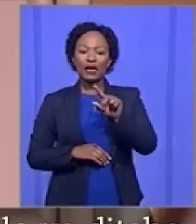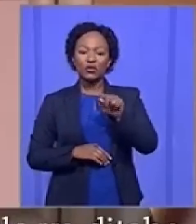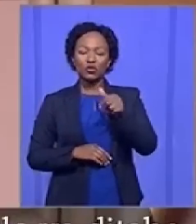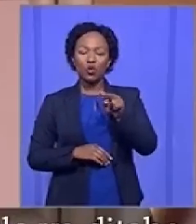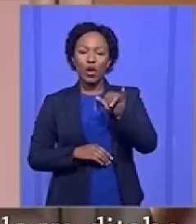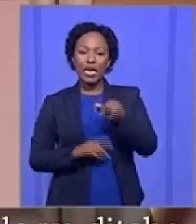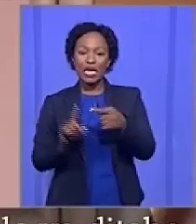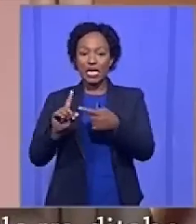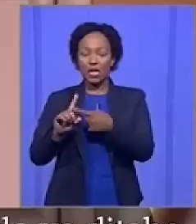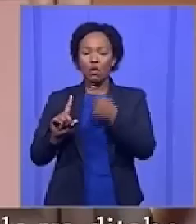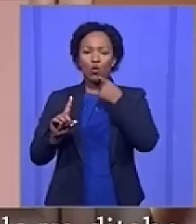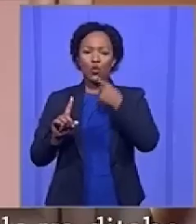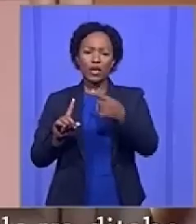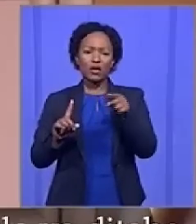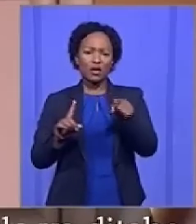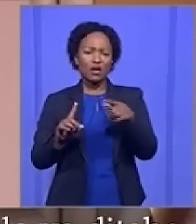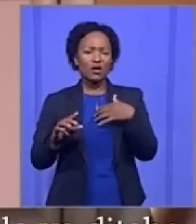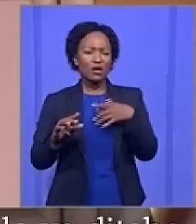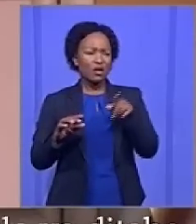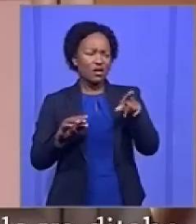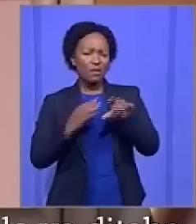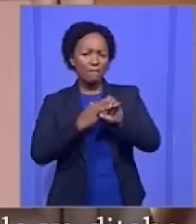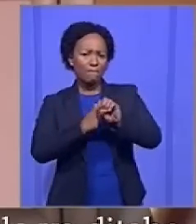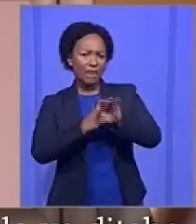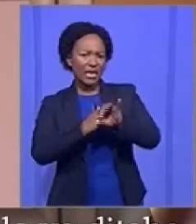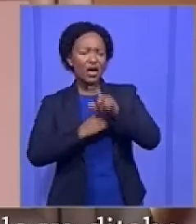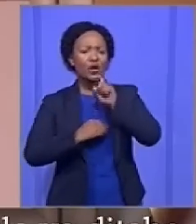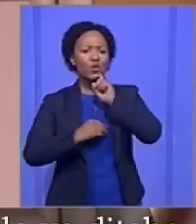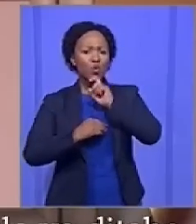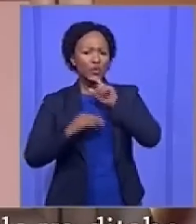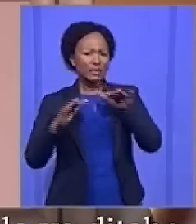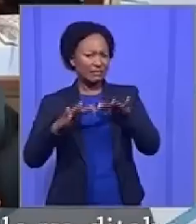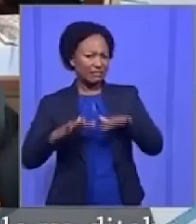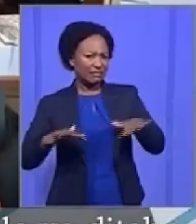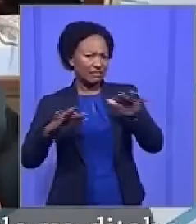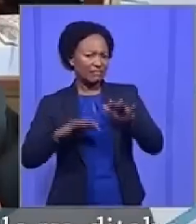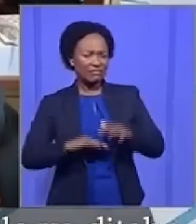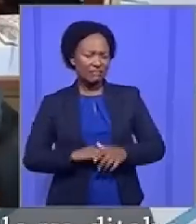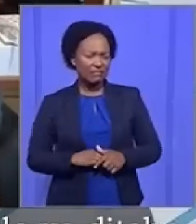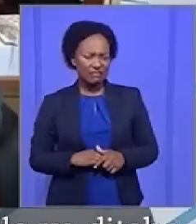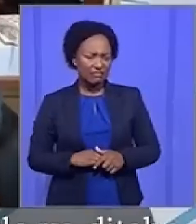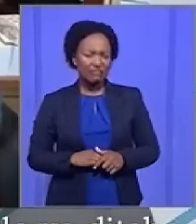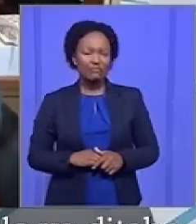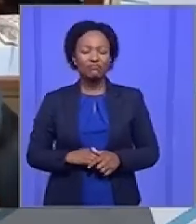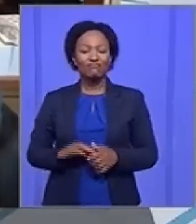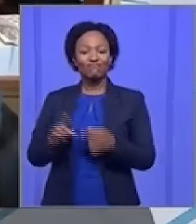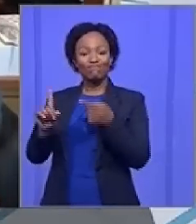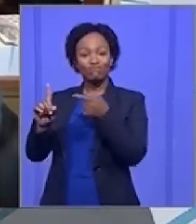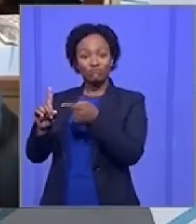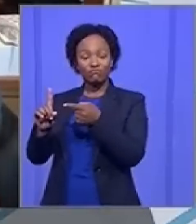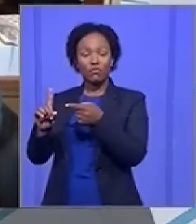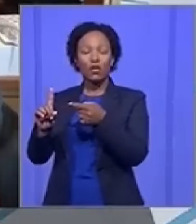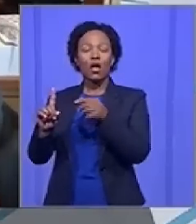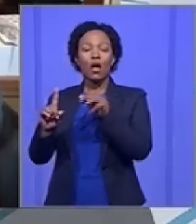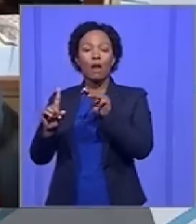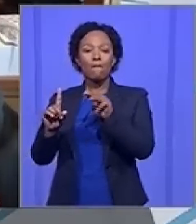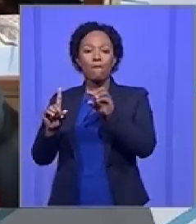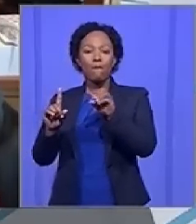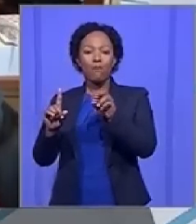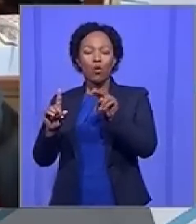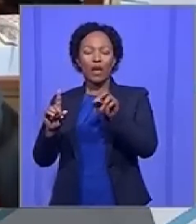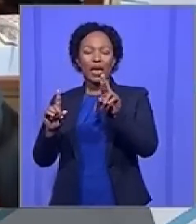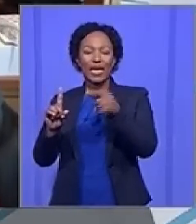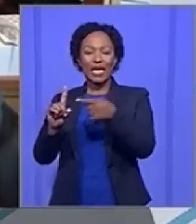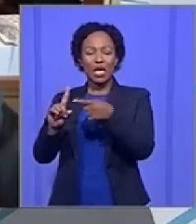naha la mautlwaela ha le a lokela ho dumela hore le sebediswe tabeng ena. He's in a key editorial position.